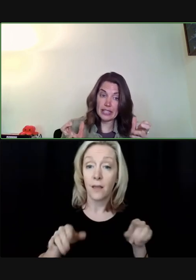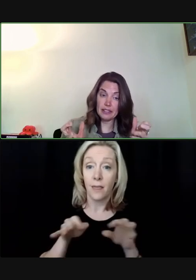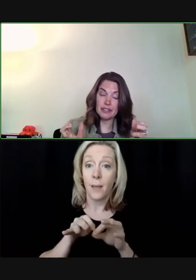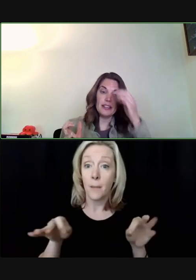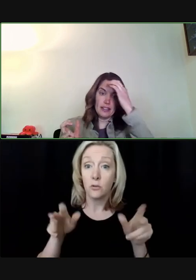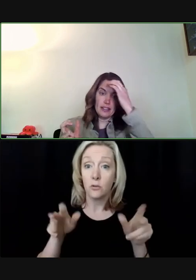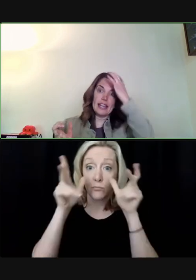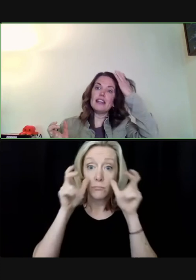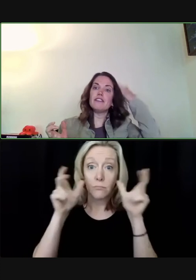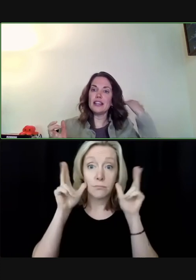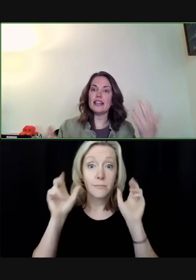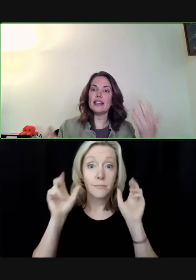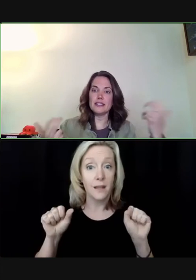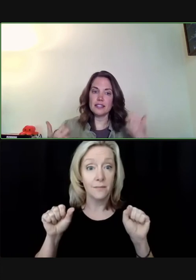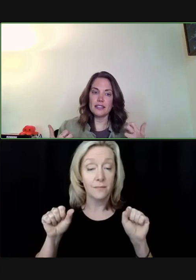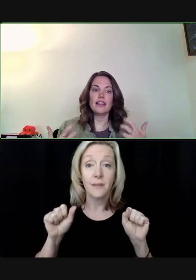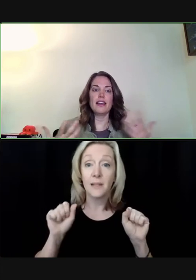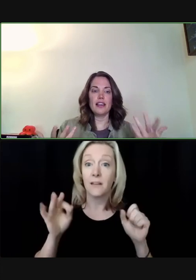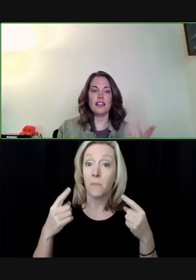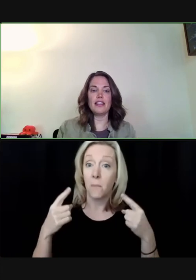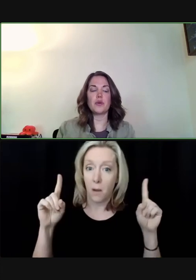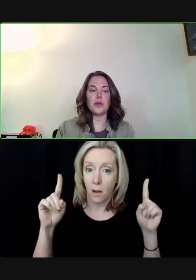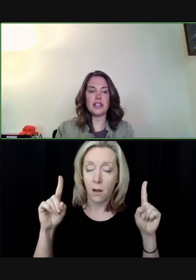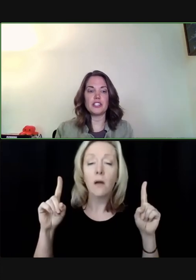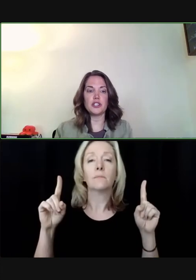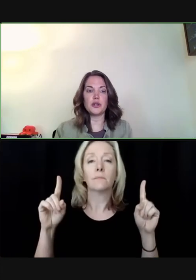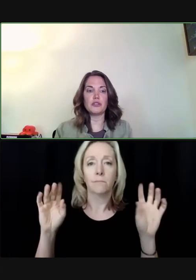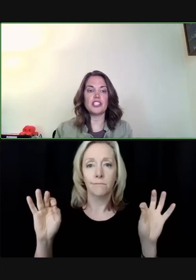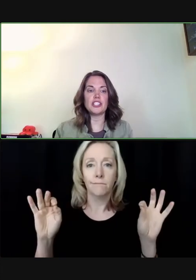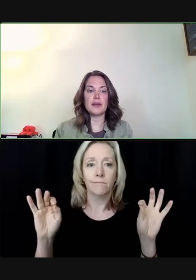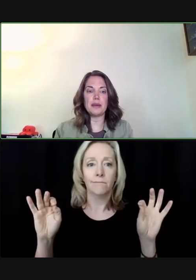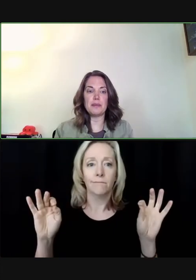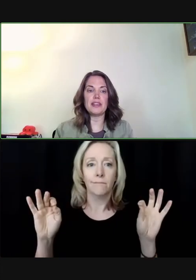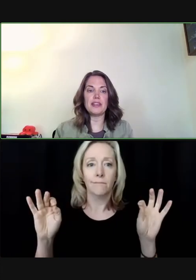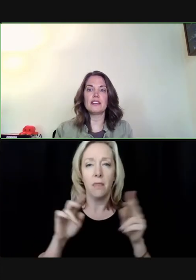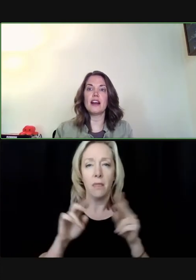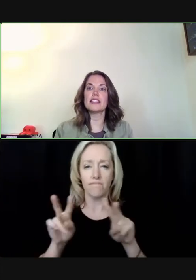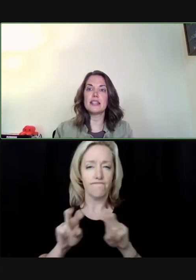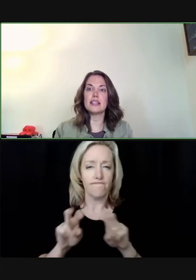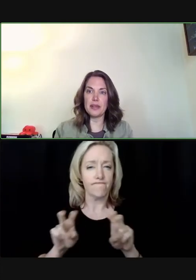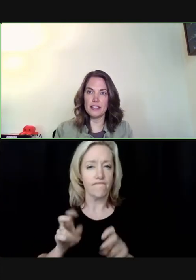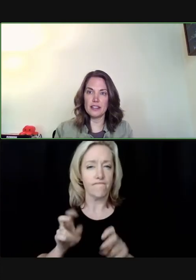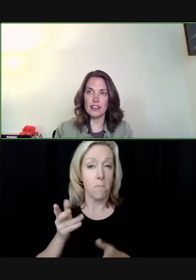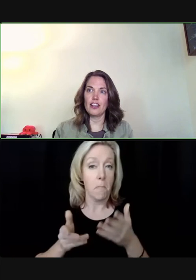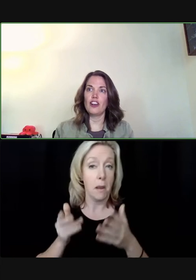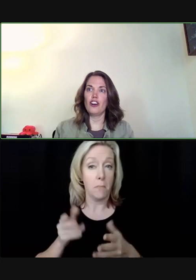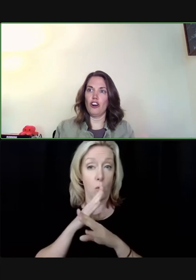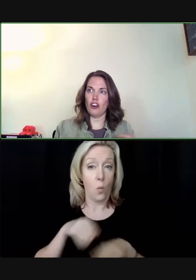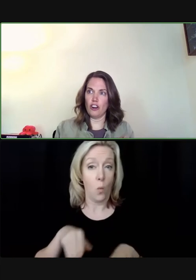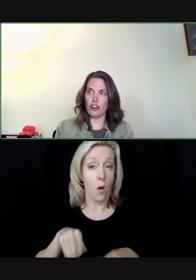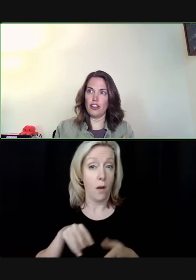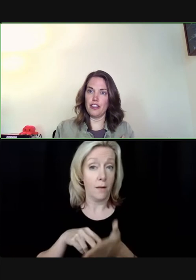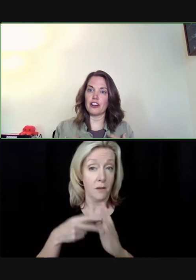be received? If it is, then we need to, judge that maybe not limit